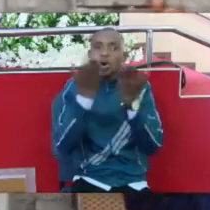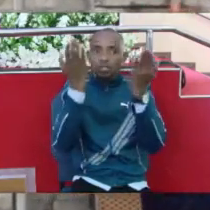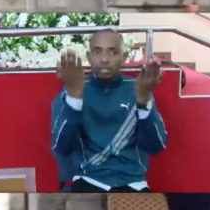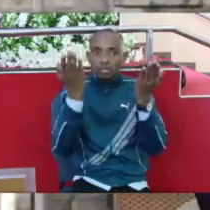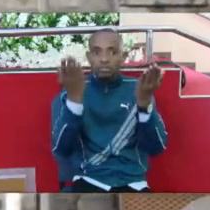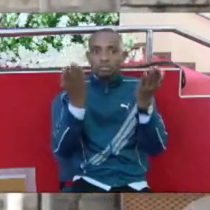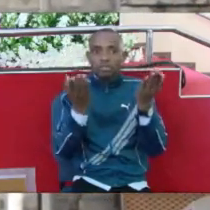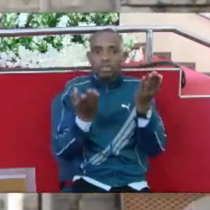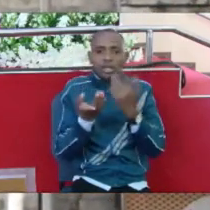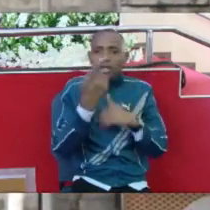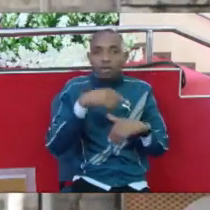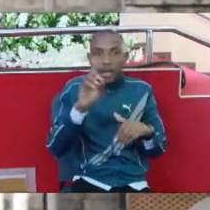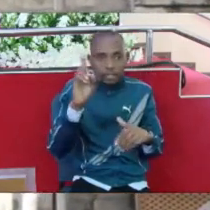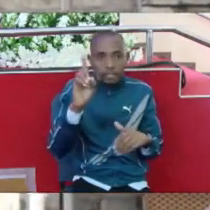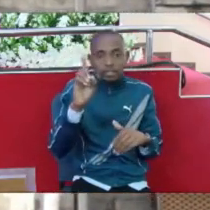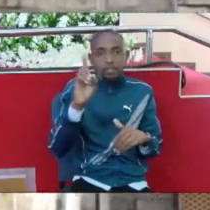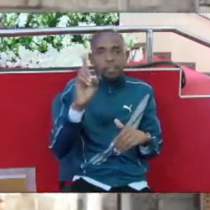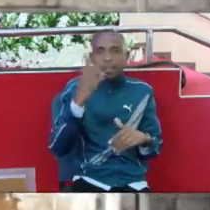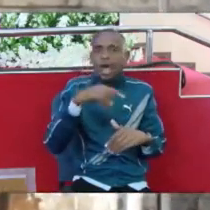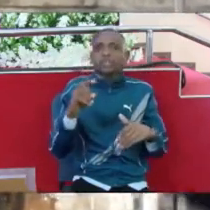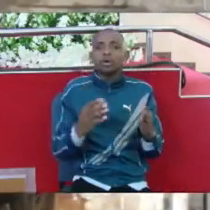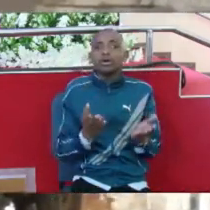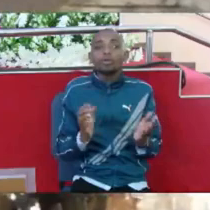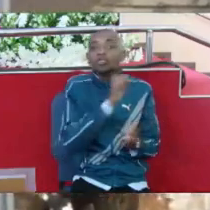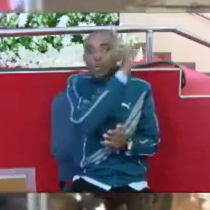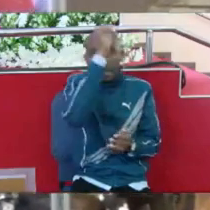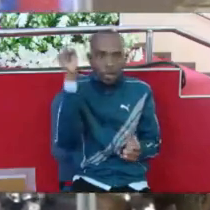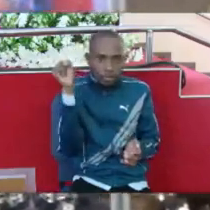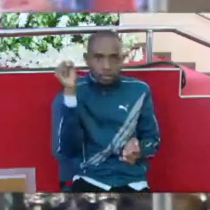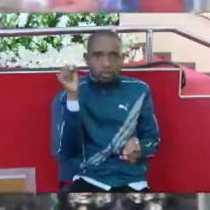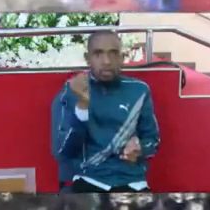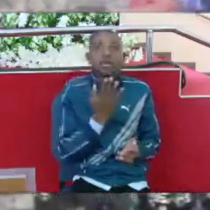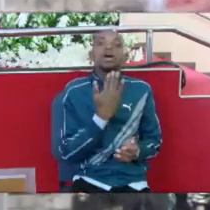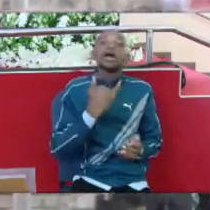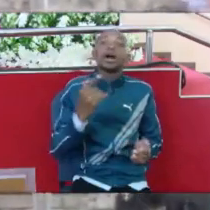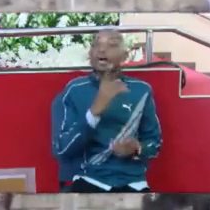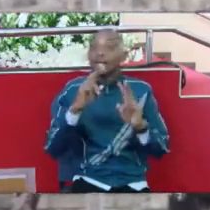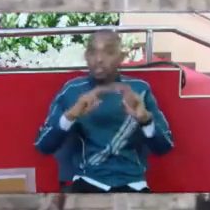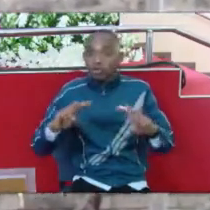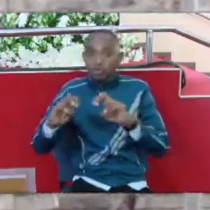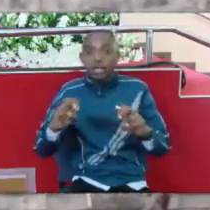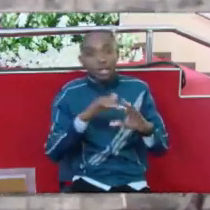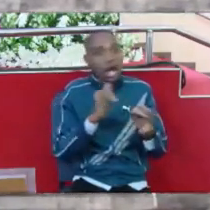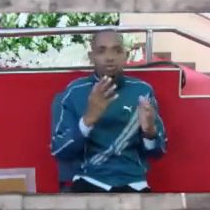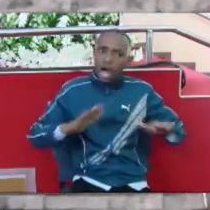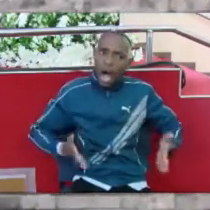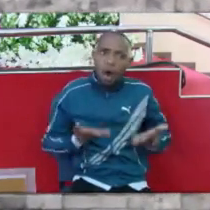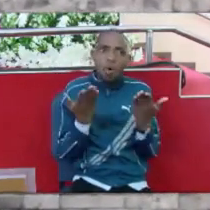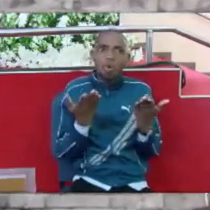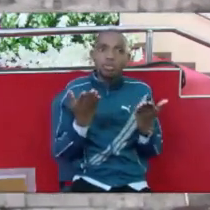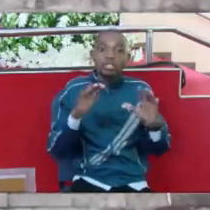He decided, I'm going to wake up. And I want us to find out, how did he get to that level?